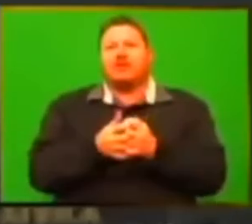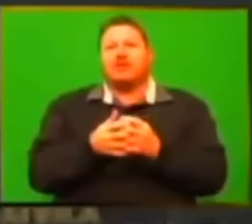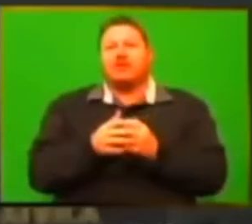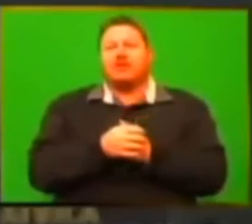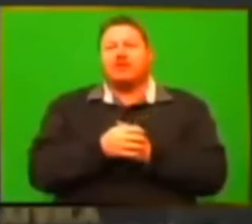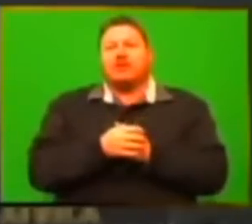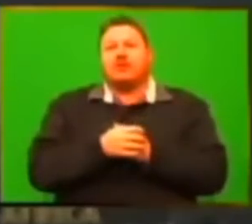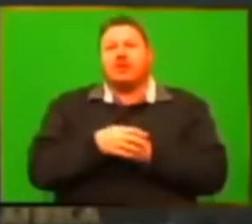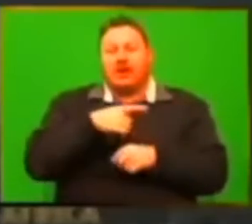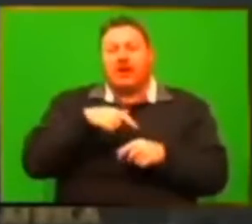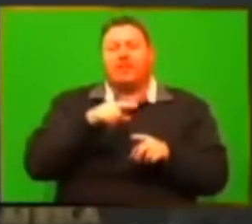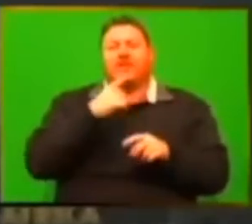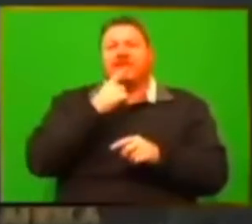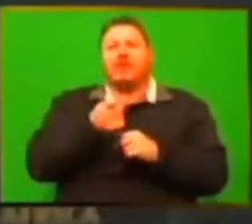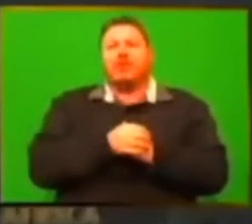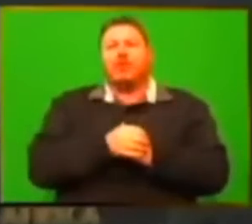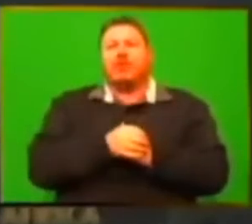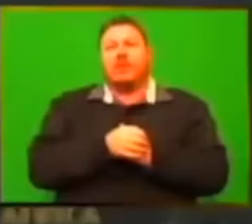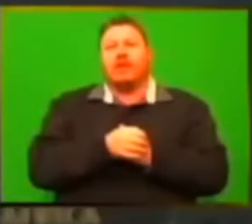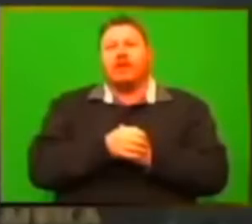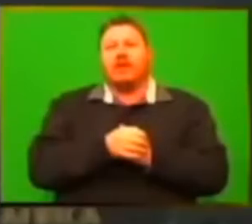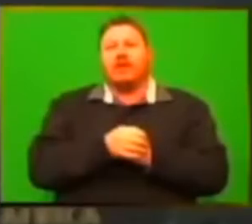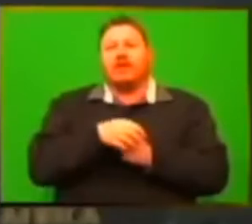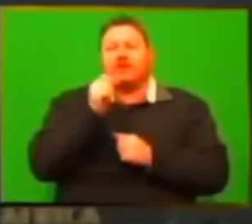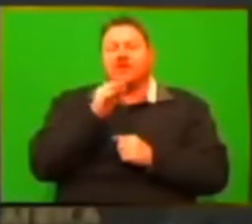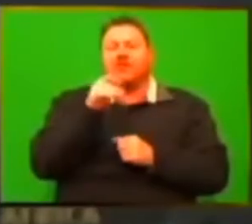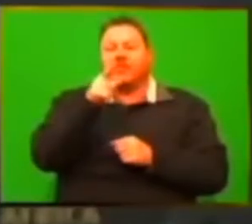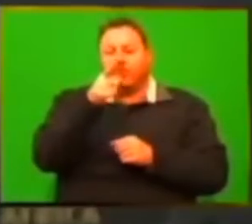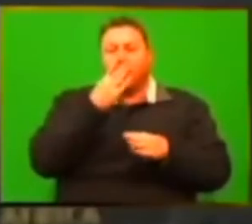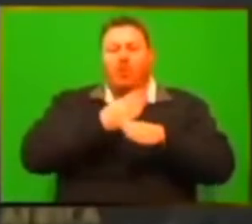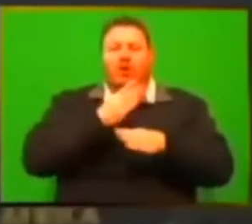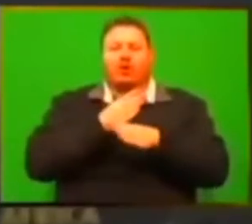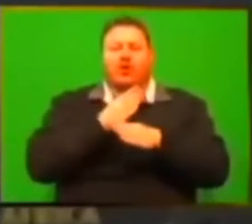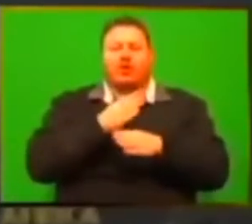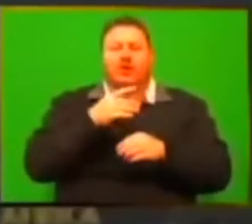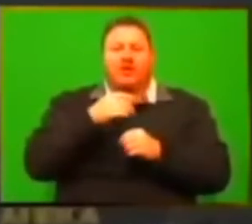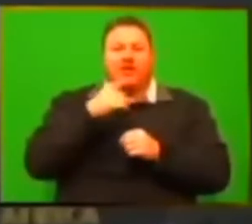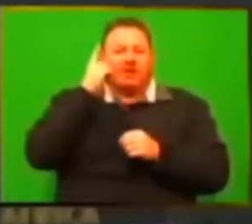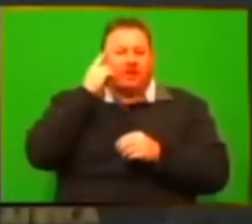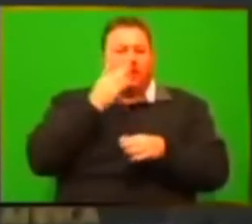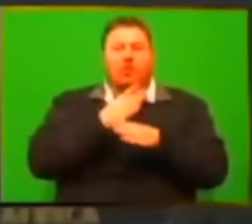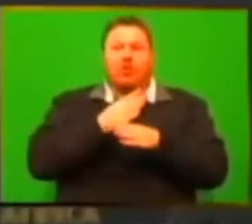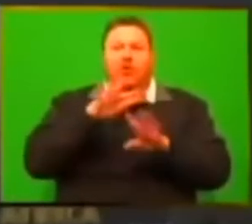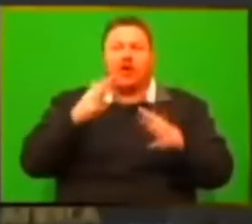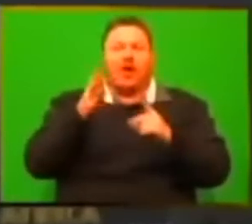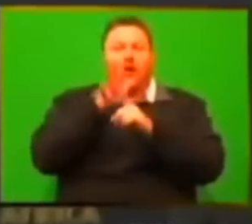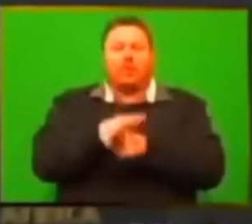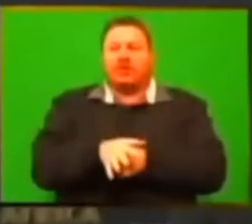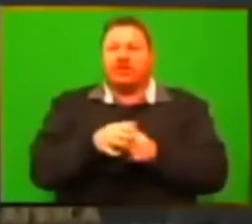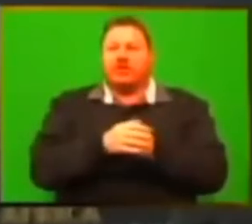Nonyana paku ibia lile tiye are chushike maru a utla bosele motho wa ba le matric